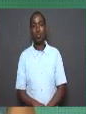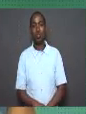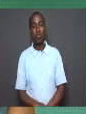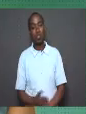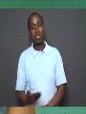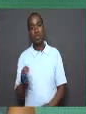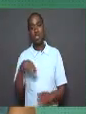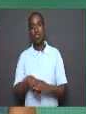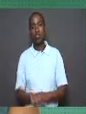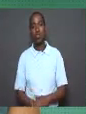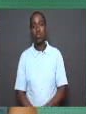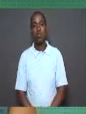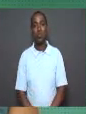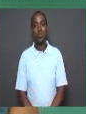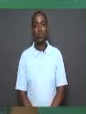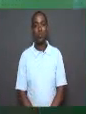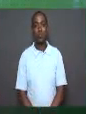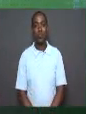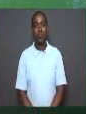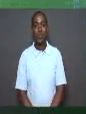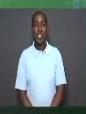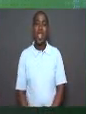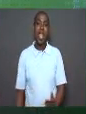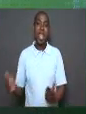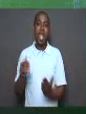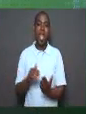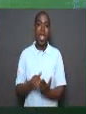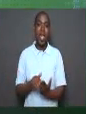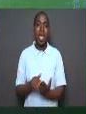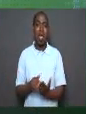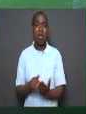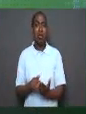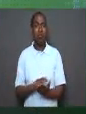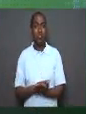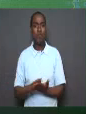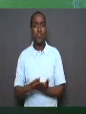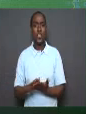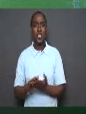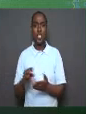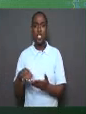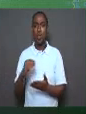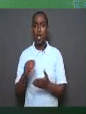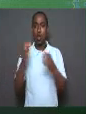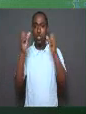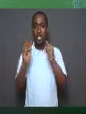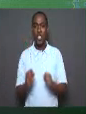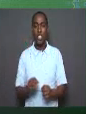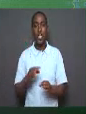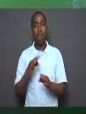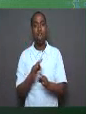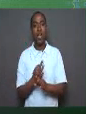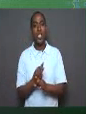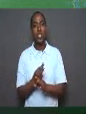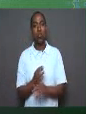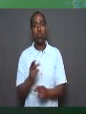proteins in substances. We also briefly studied the structure